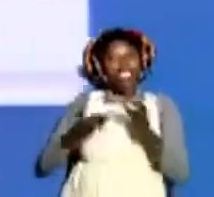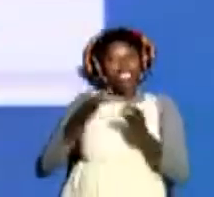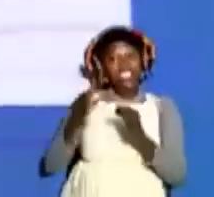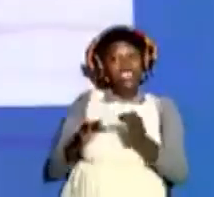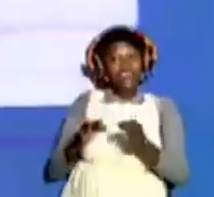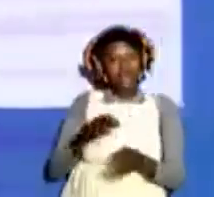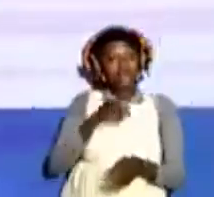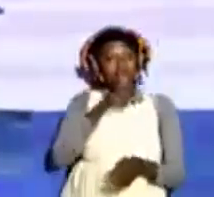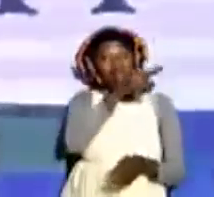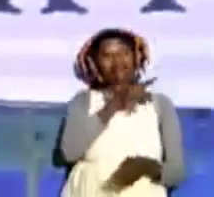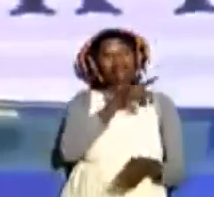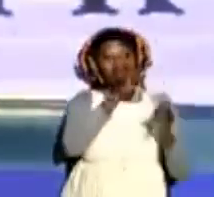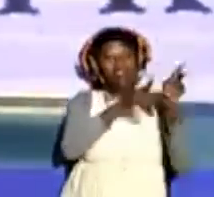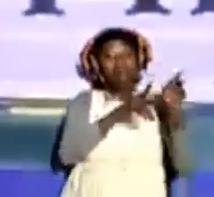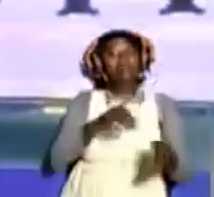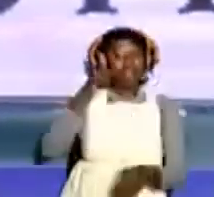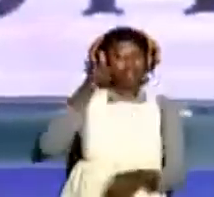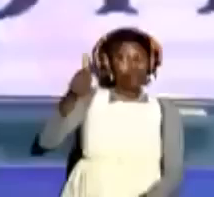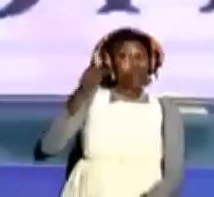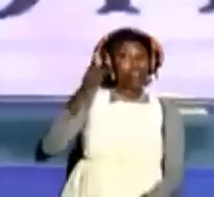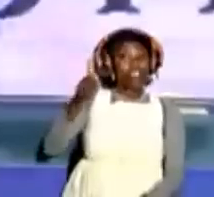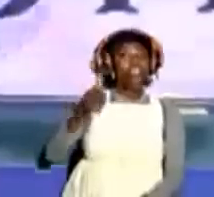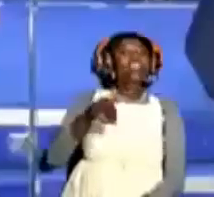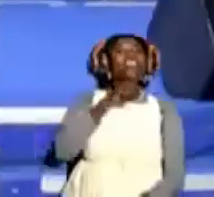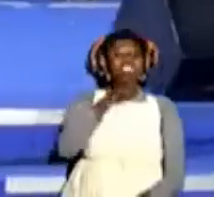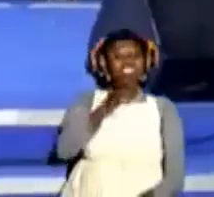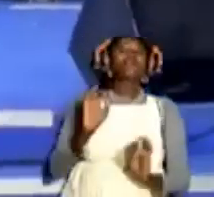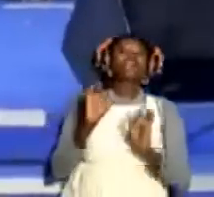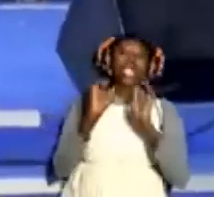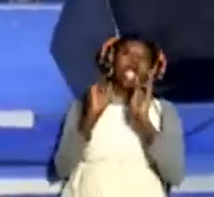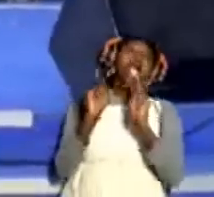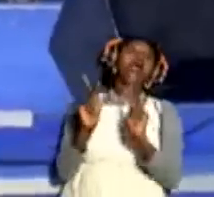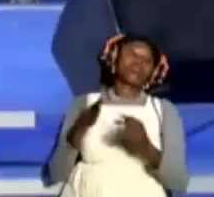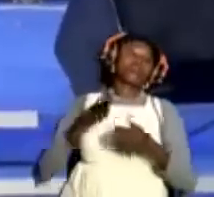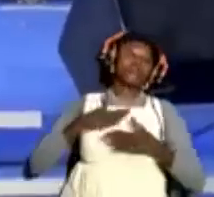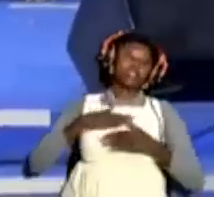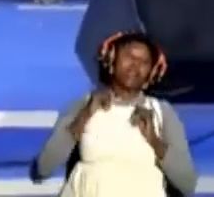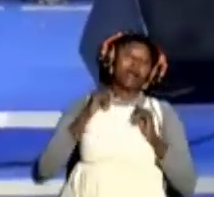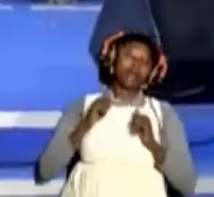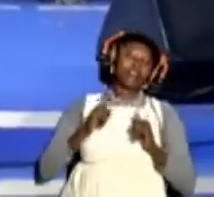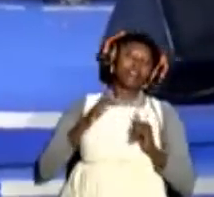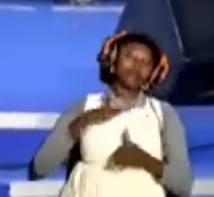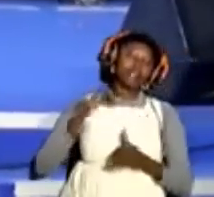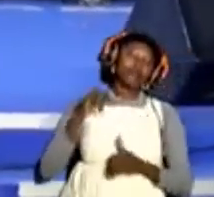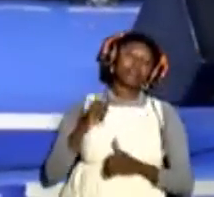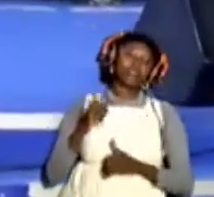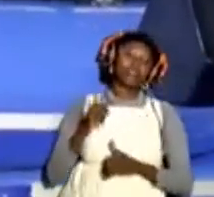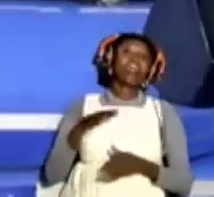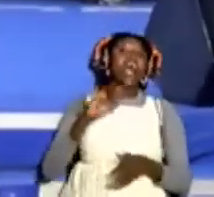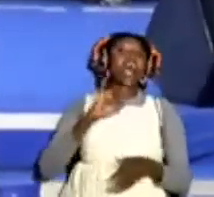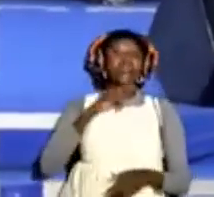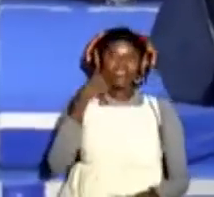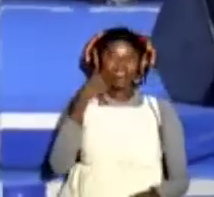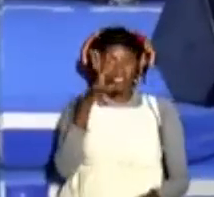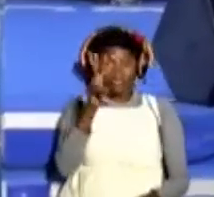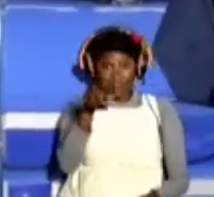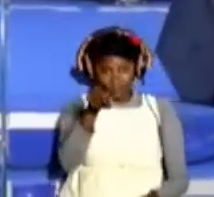win approval of men, they thought that that was enough. I'd like to say to